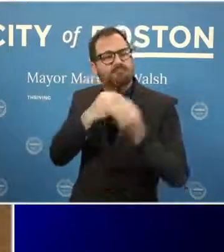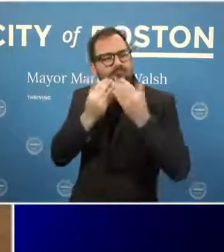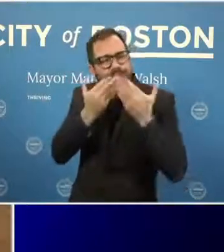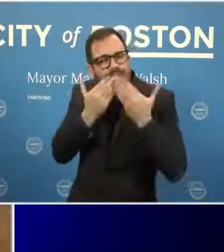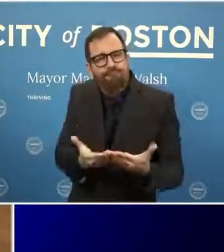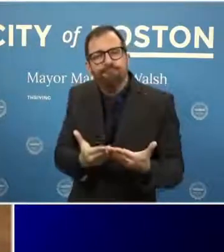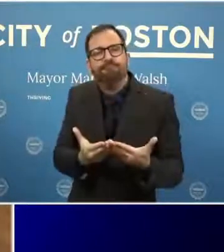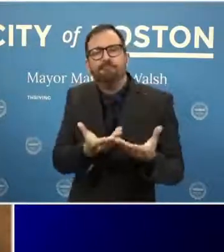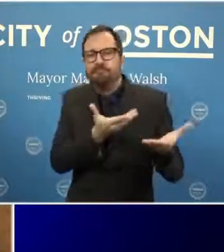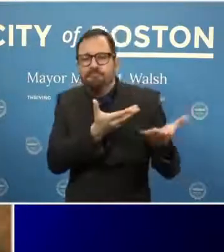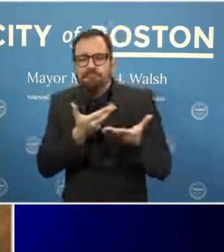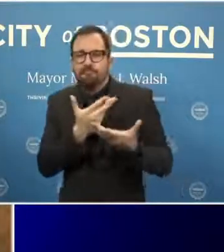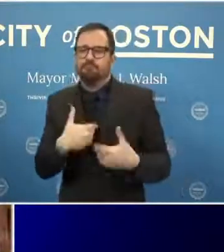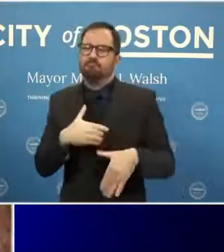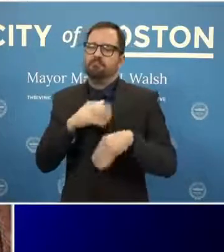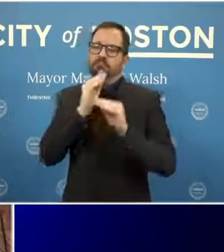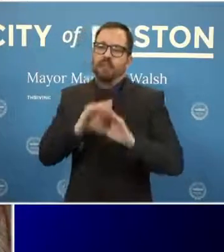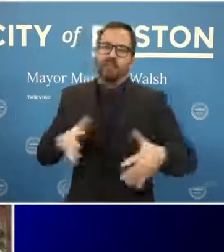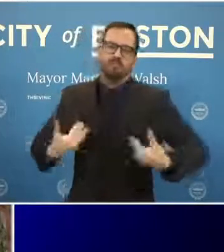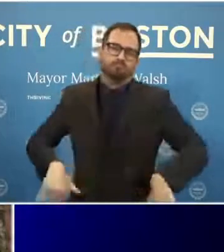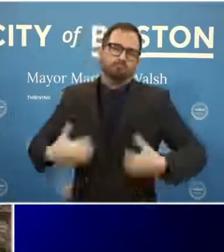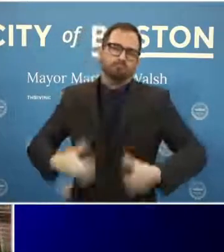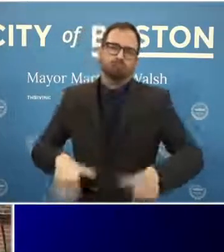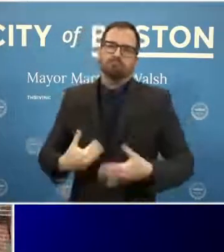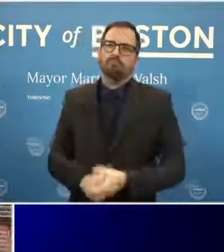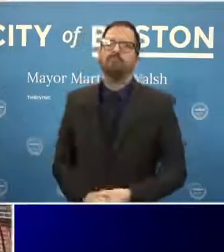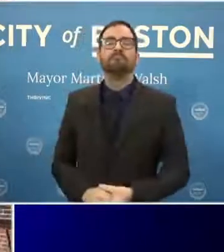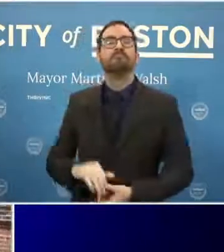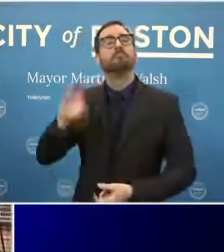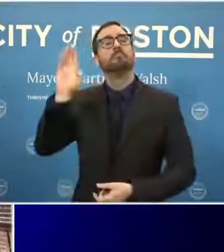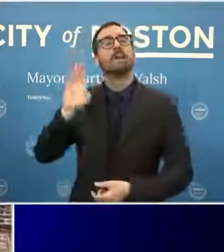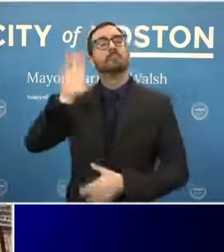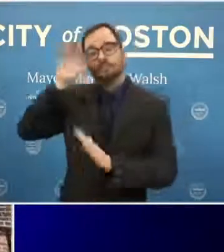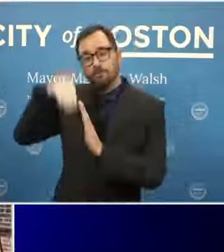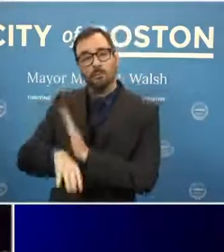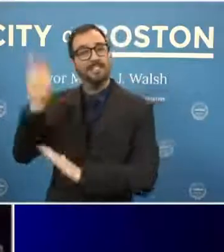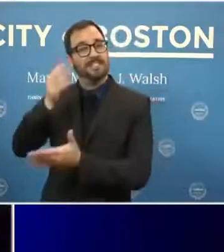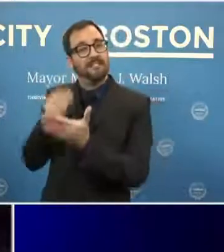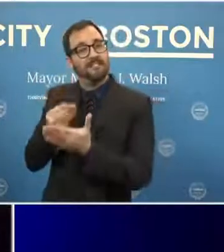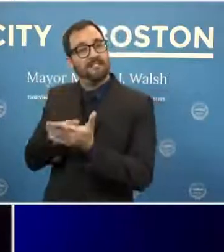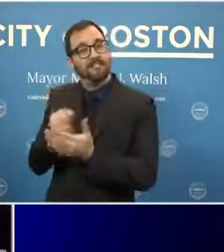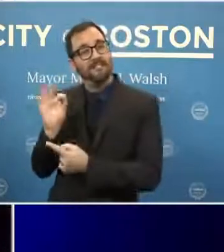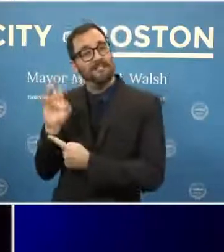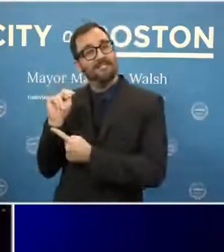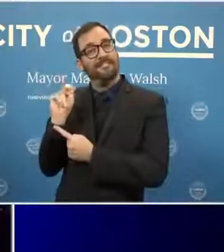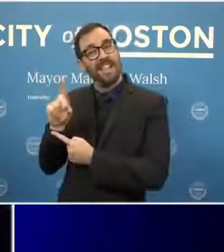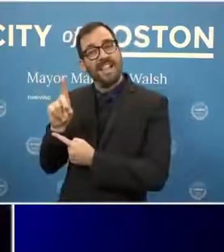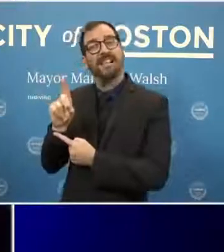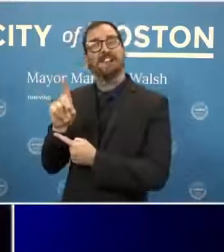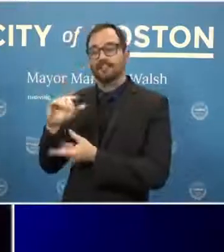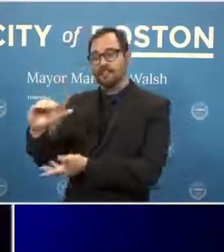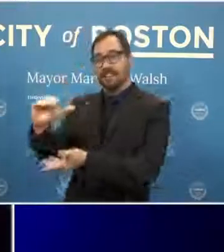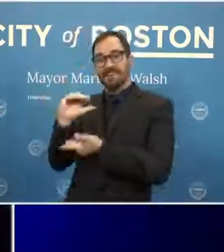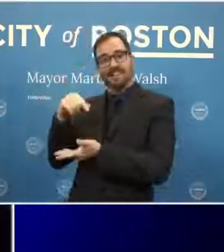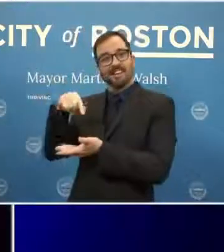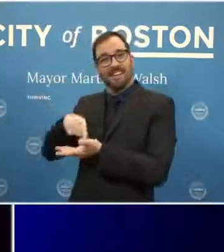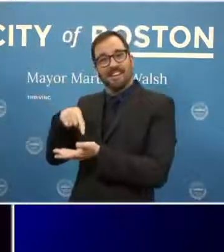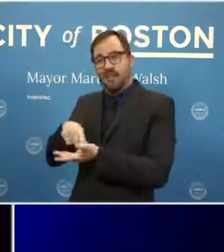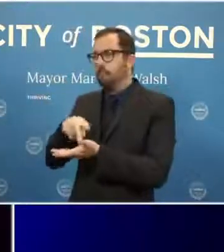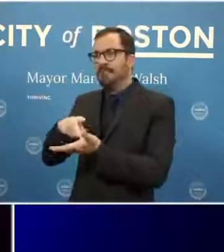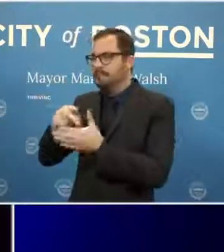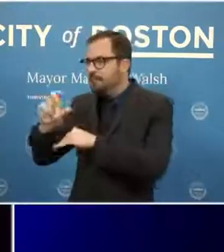me because it allows me to get more resources into the hands of churches so they can get more resources into the hands of people in the